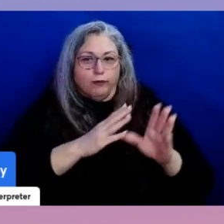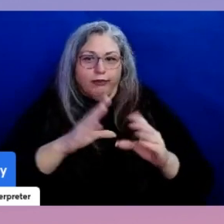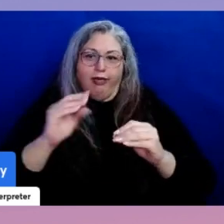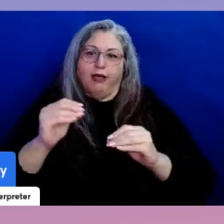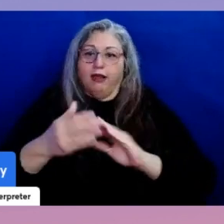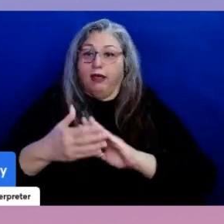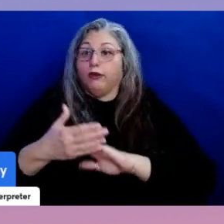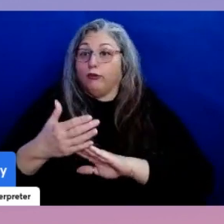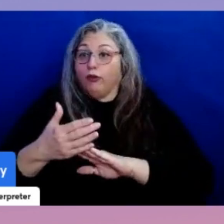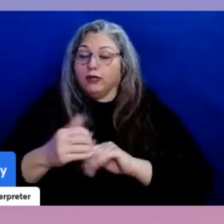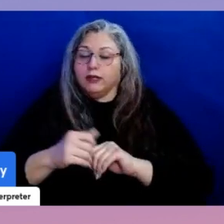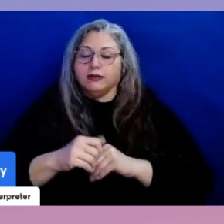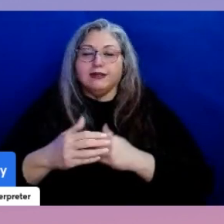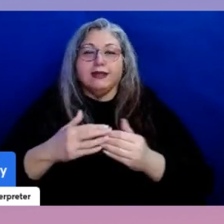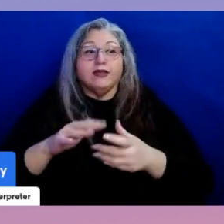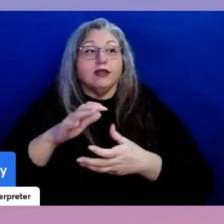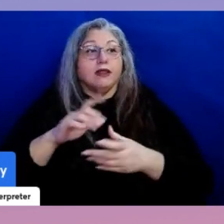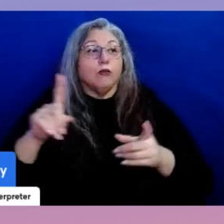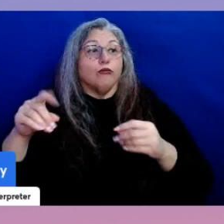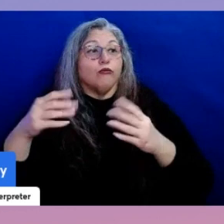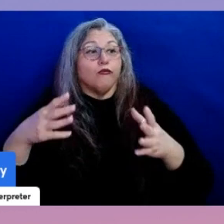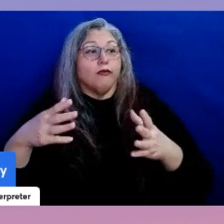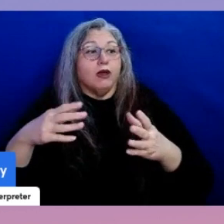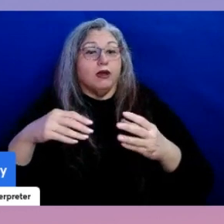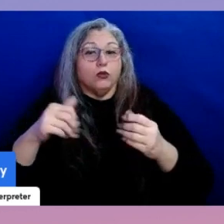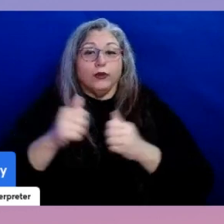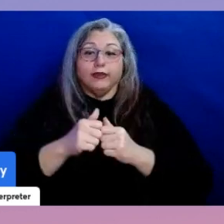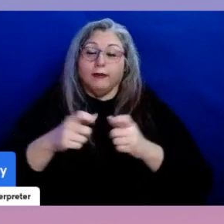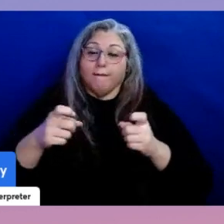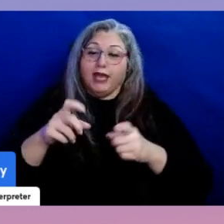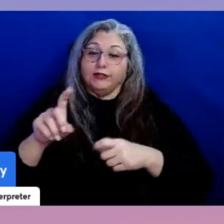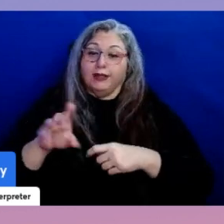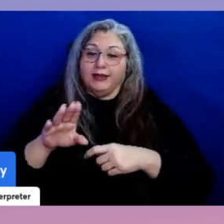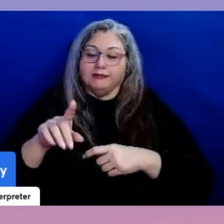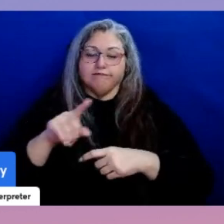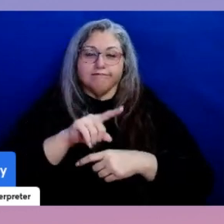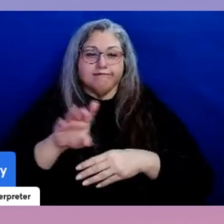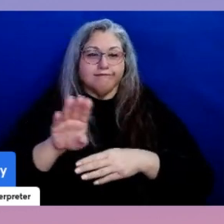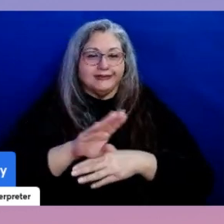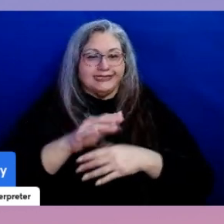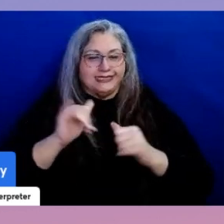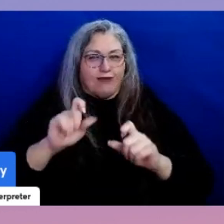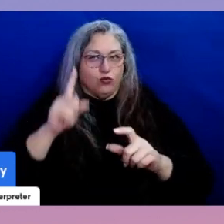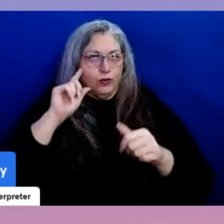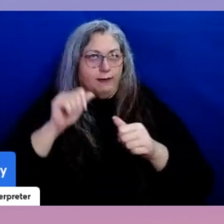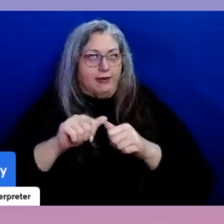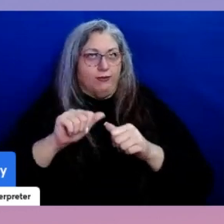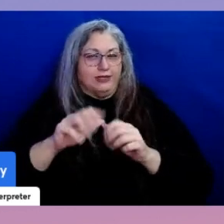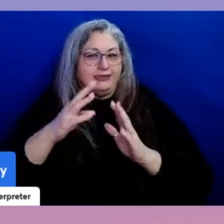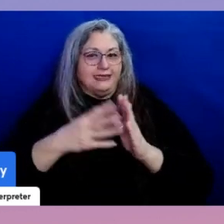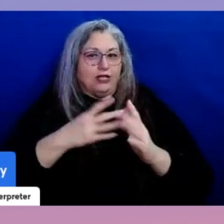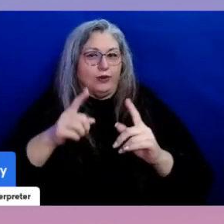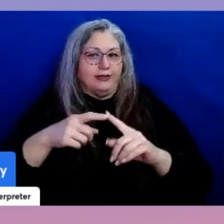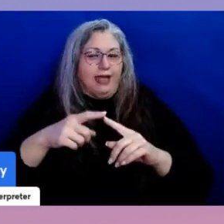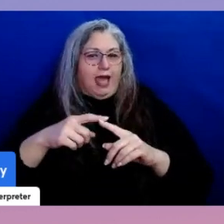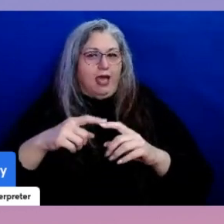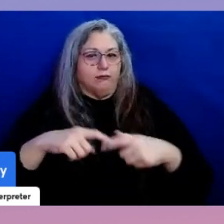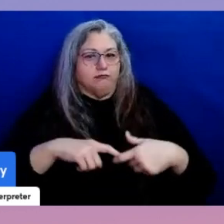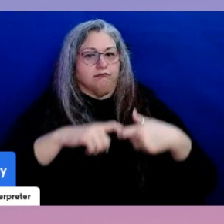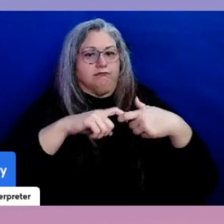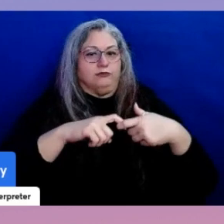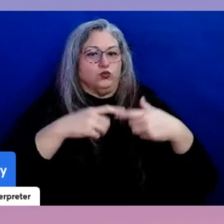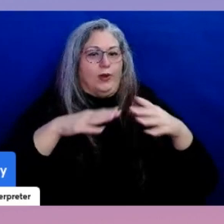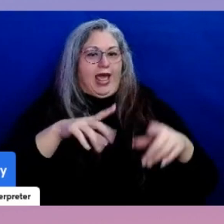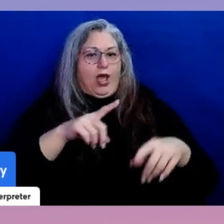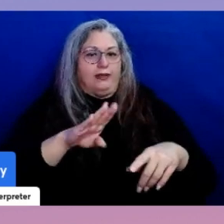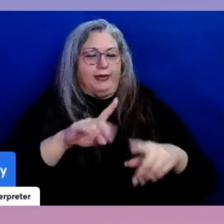cloud providers offer managed databases, businesses still need to be mindful of scheduled downtimes to allow their databases to catch up on latest